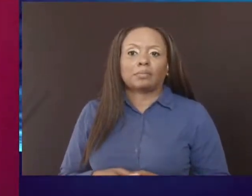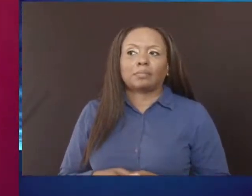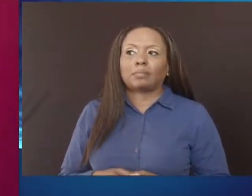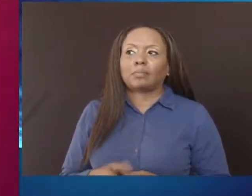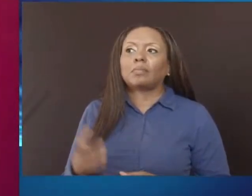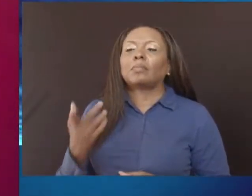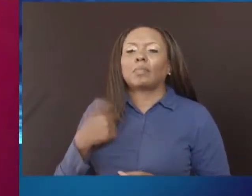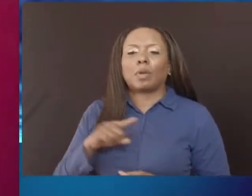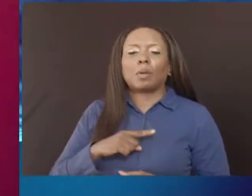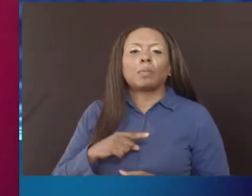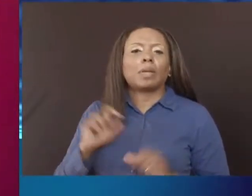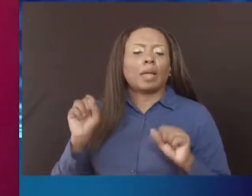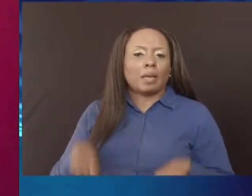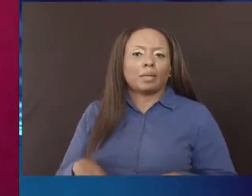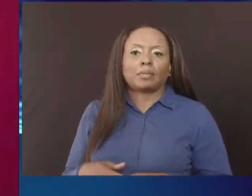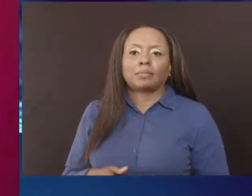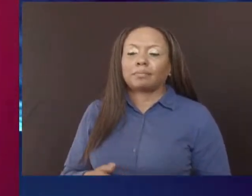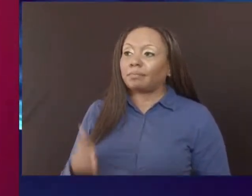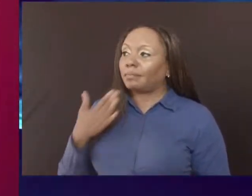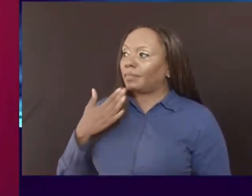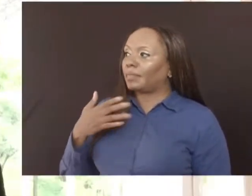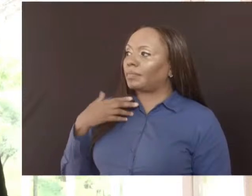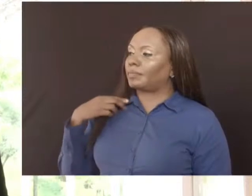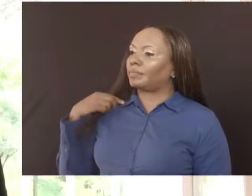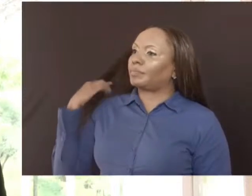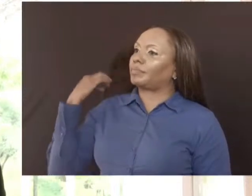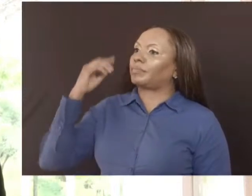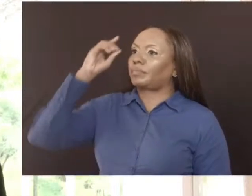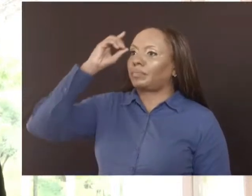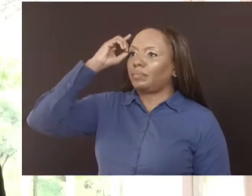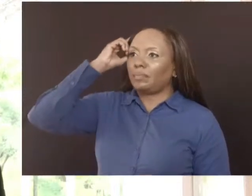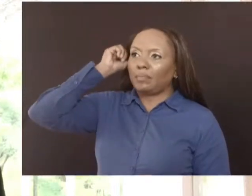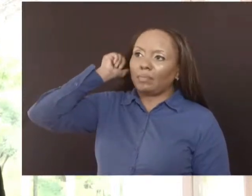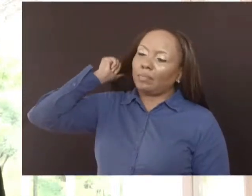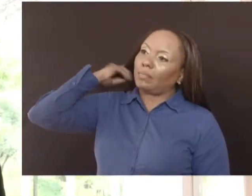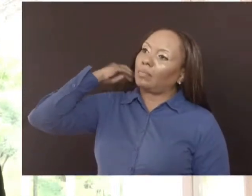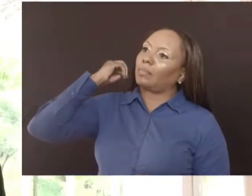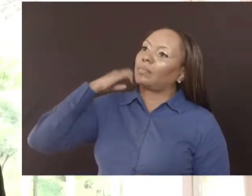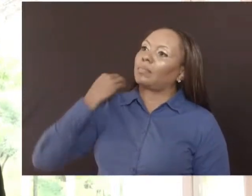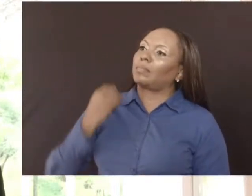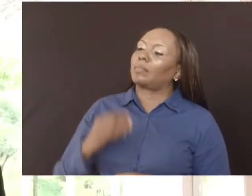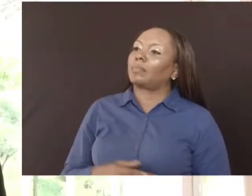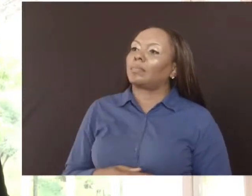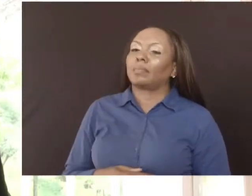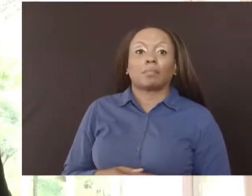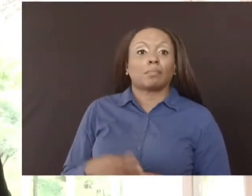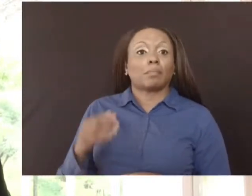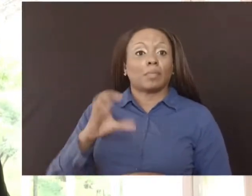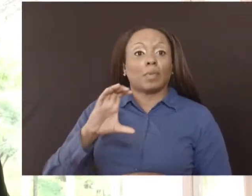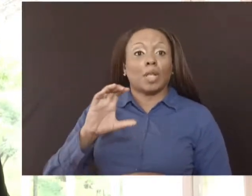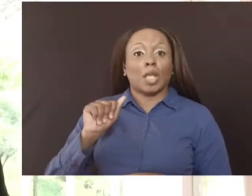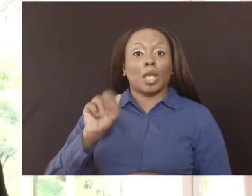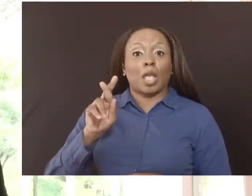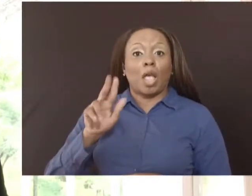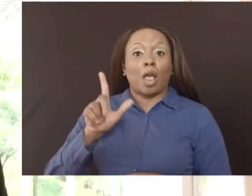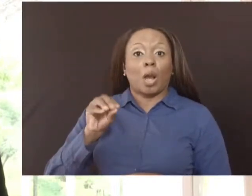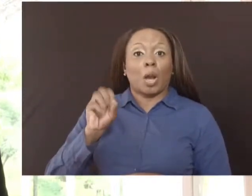services. Thank you. Carlos Atwell from The Nation, I think you wanted to raise a question as well.